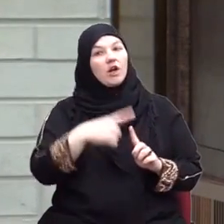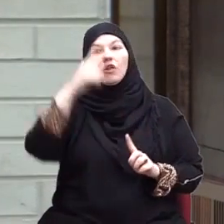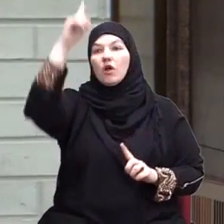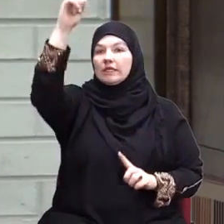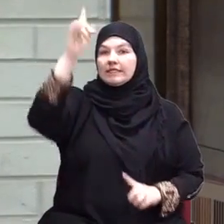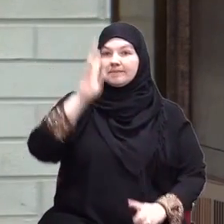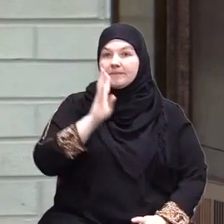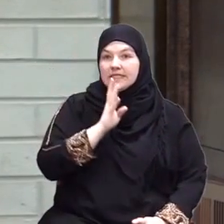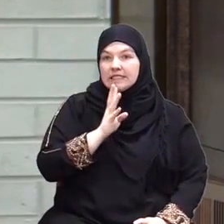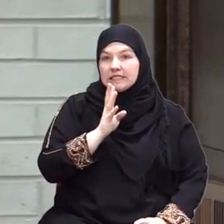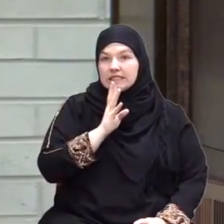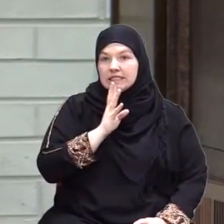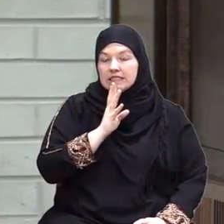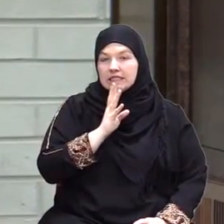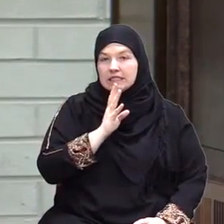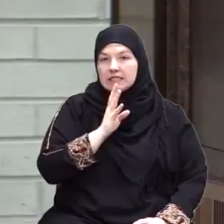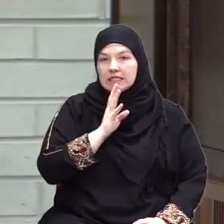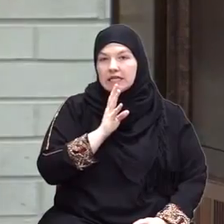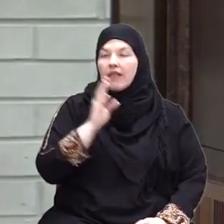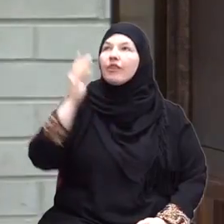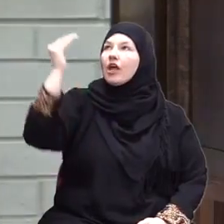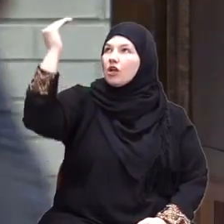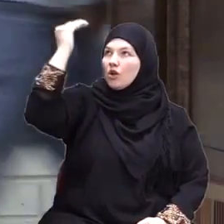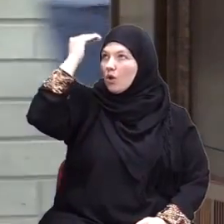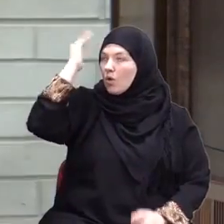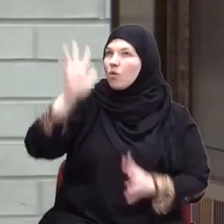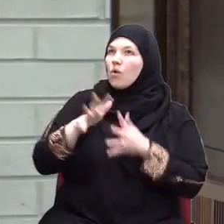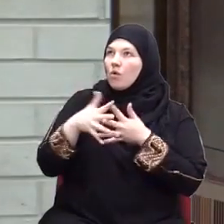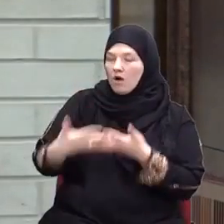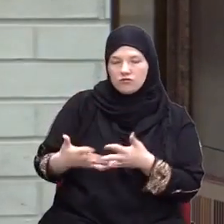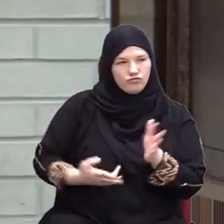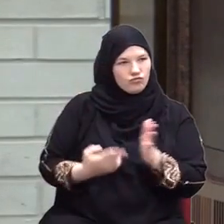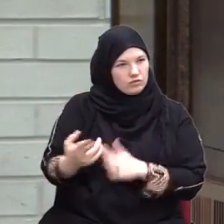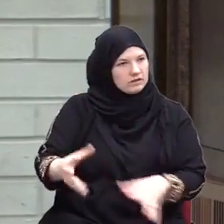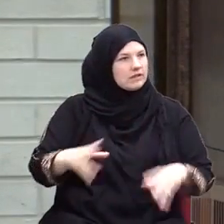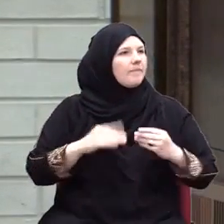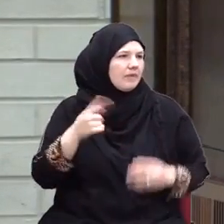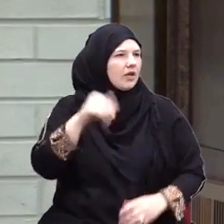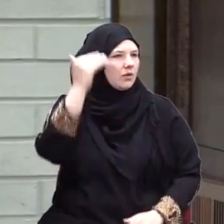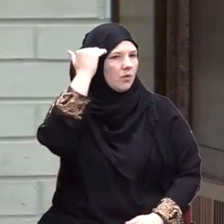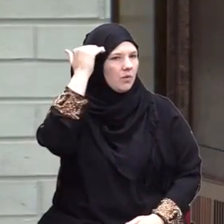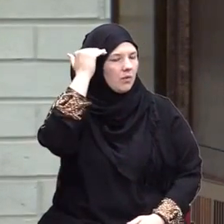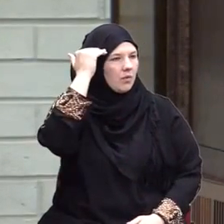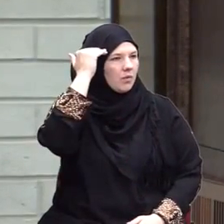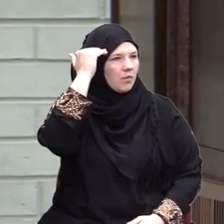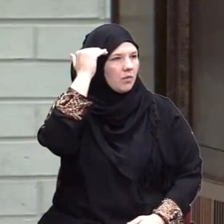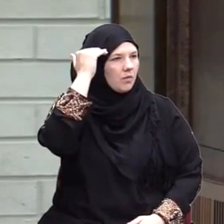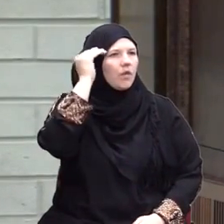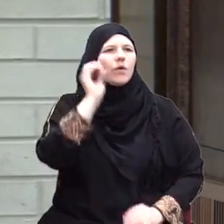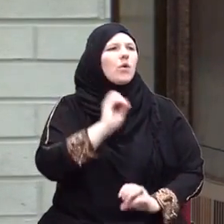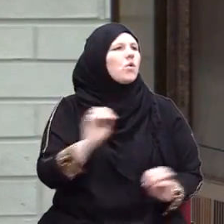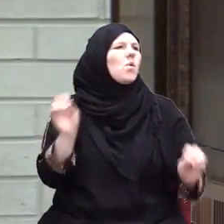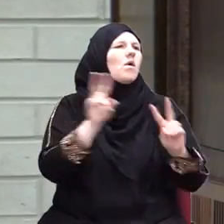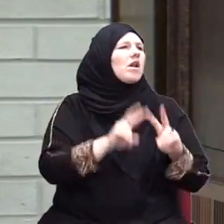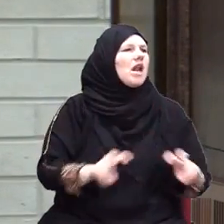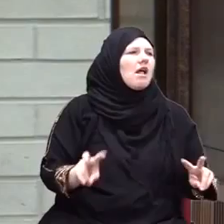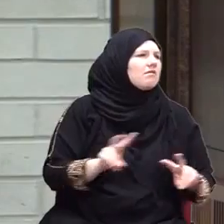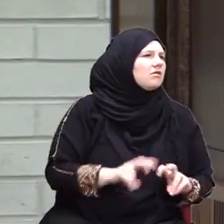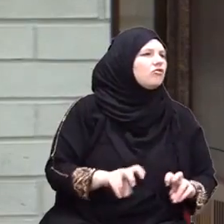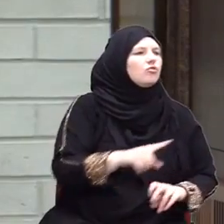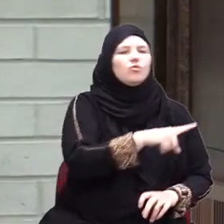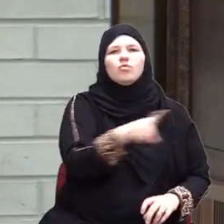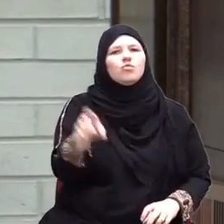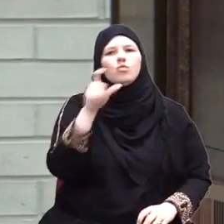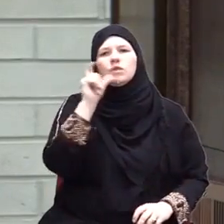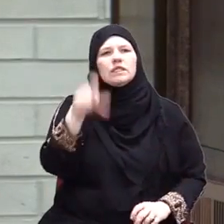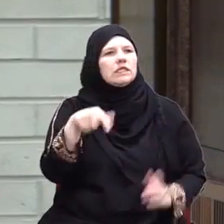speaks, they know this is truth. Period. Finished. There is no analysis. So you don't need